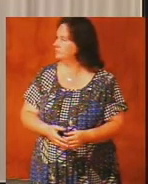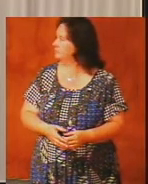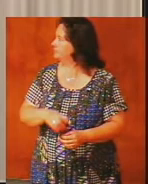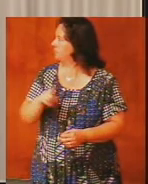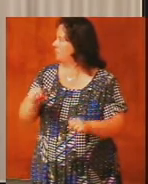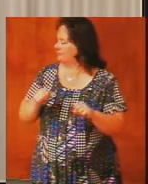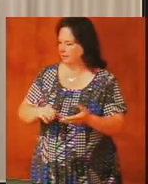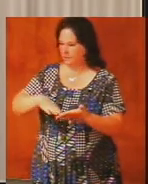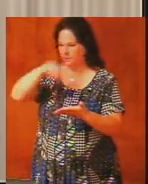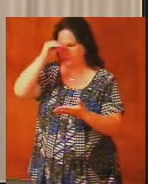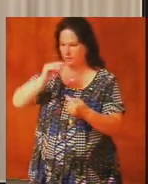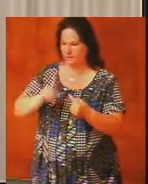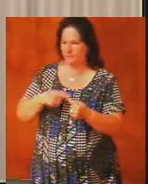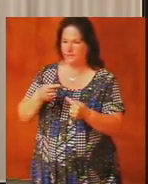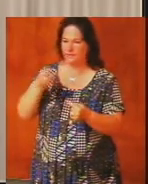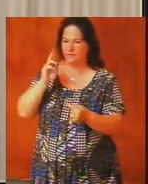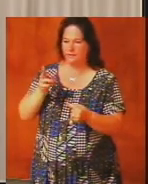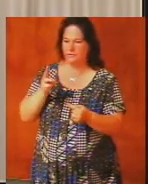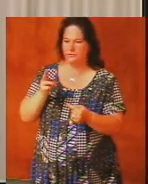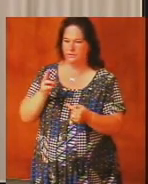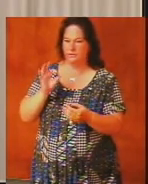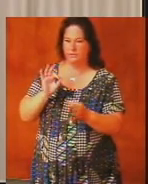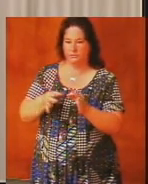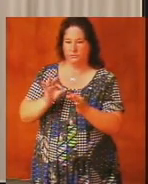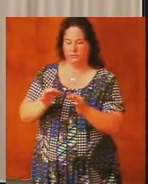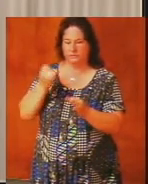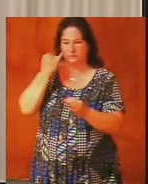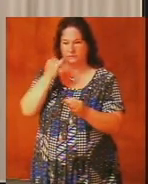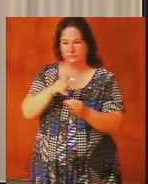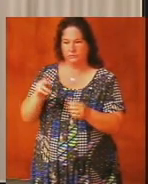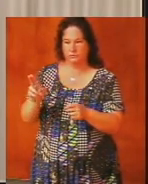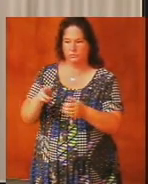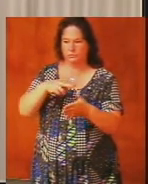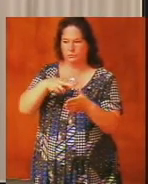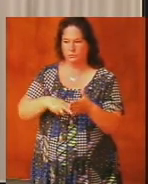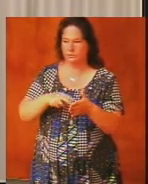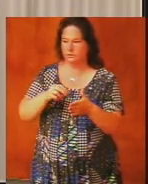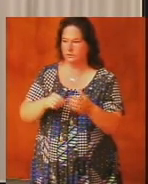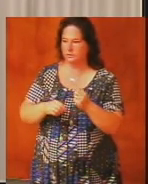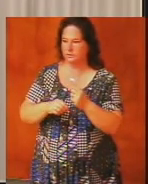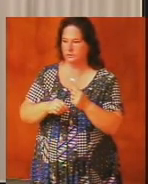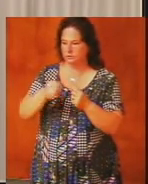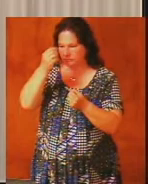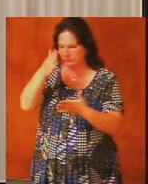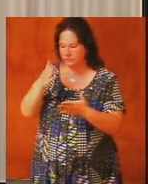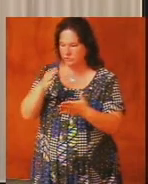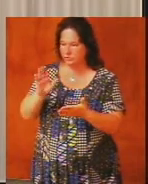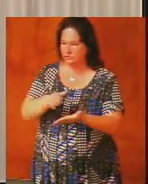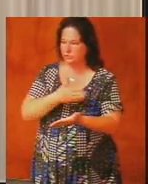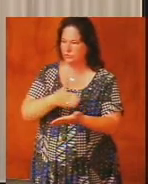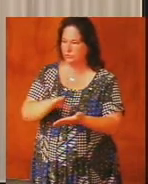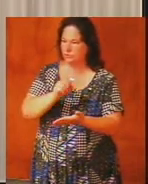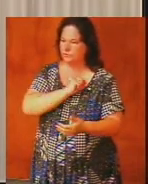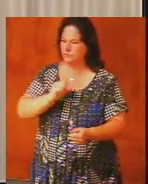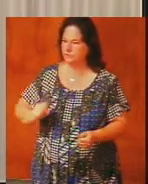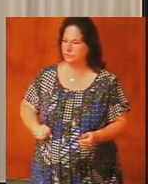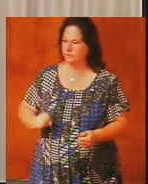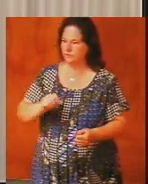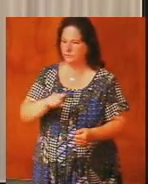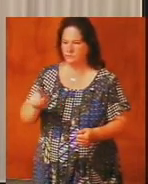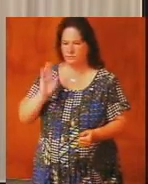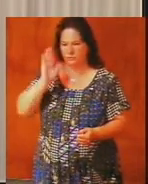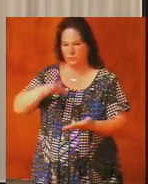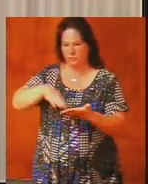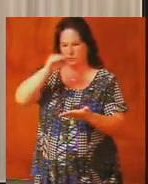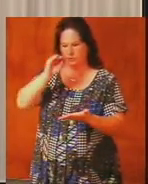You can learn about the history of interpretation. If you were to read commentaries on the Song of Solomon, you would find out that